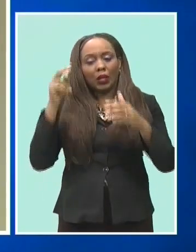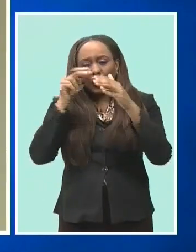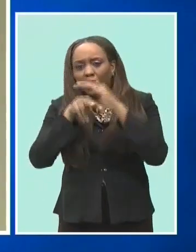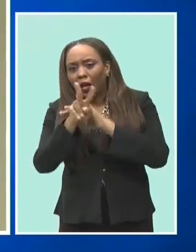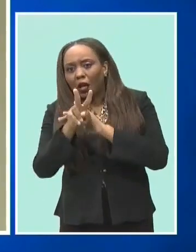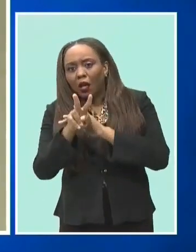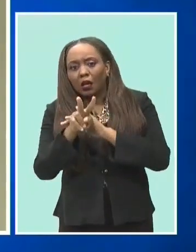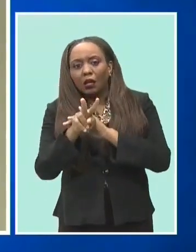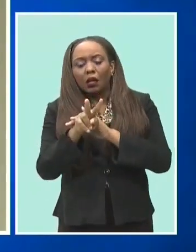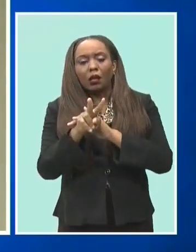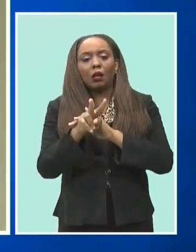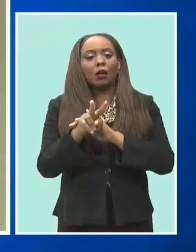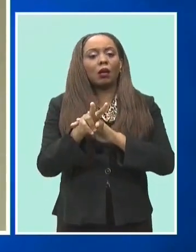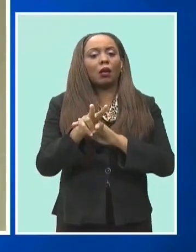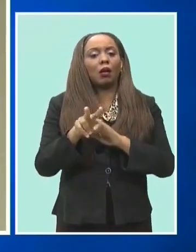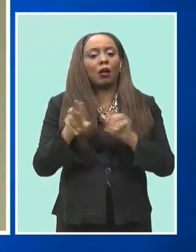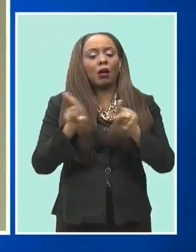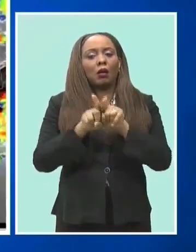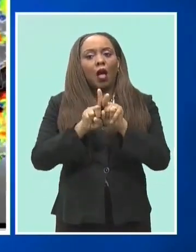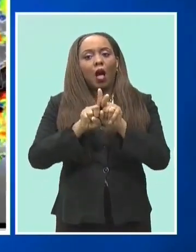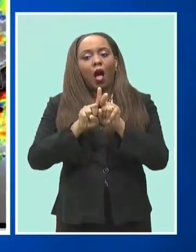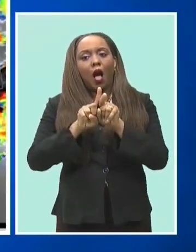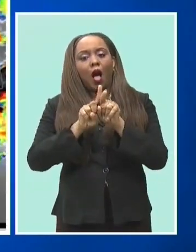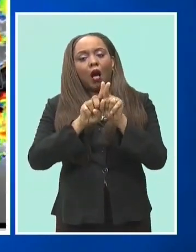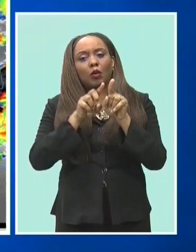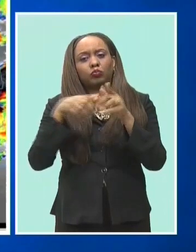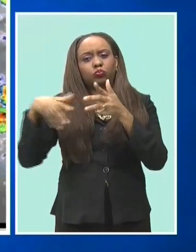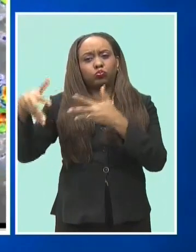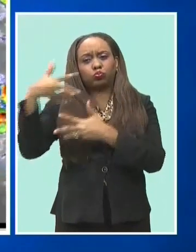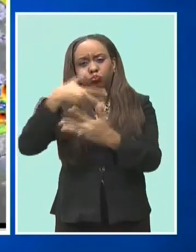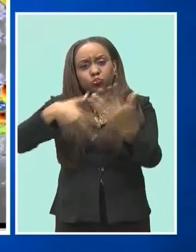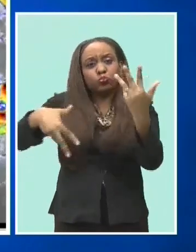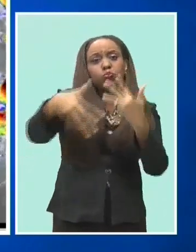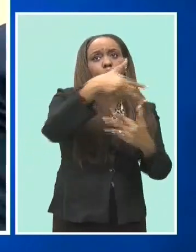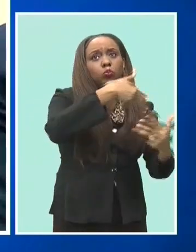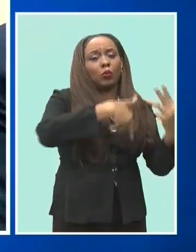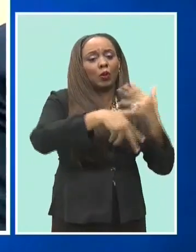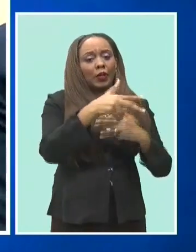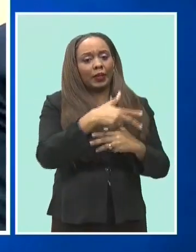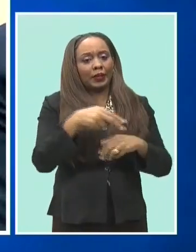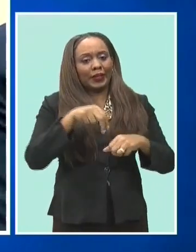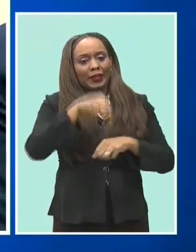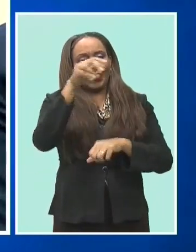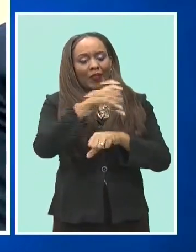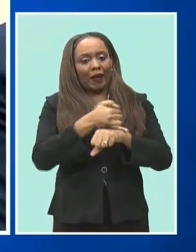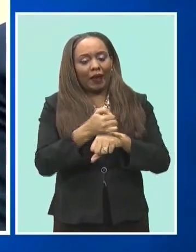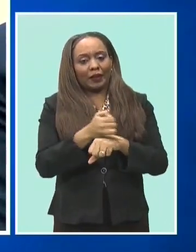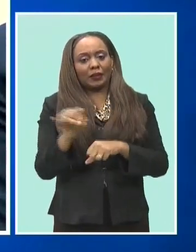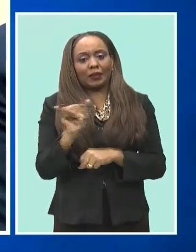also show the storm taking a turn to the west toward the northern islands. Islands like